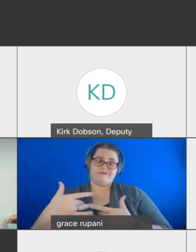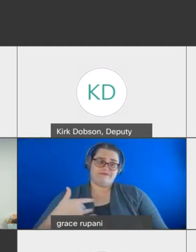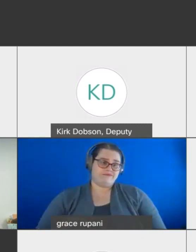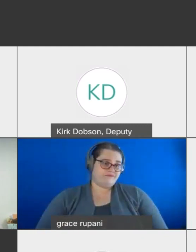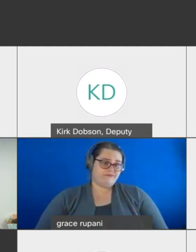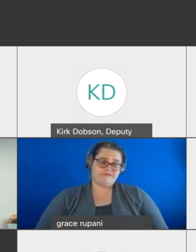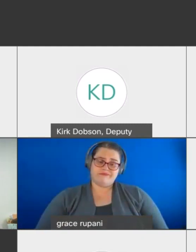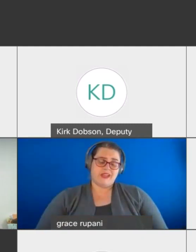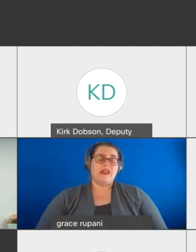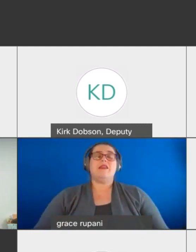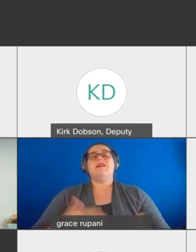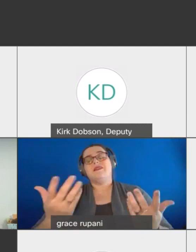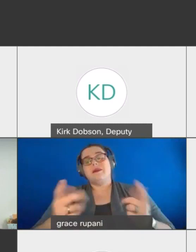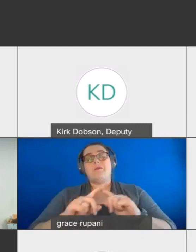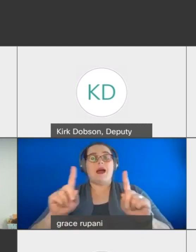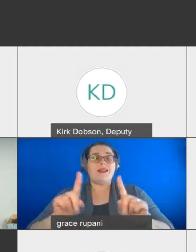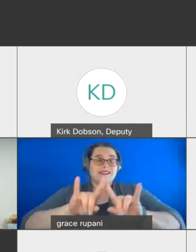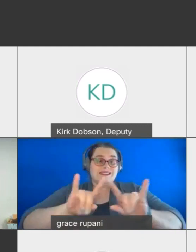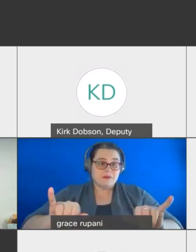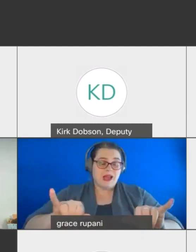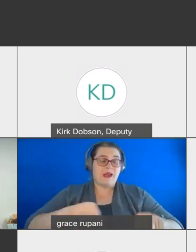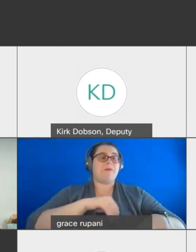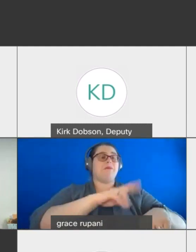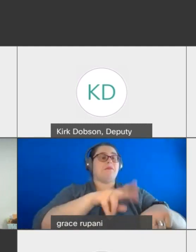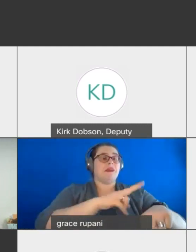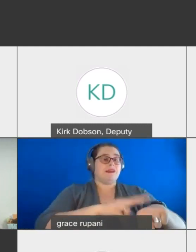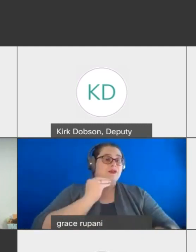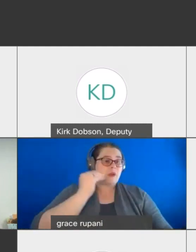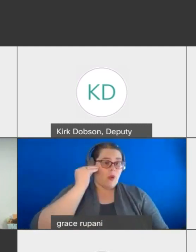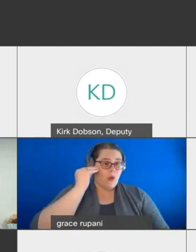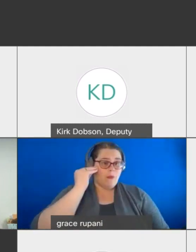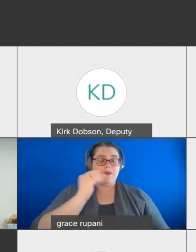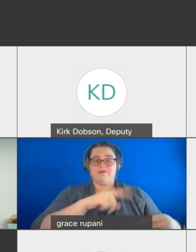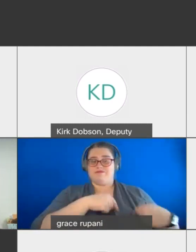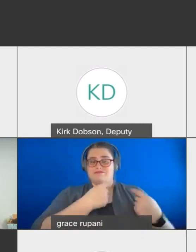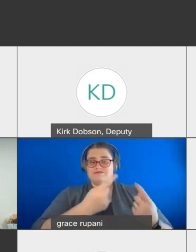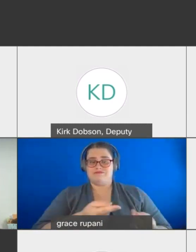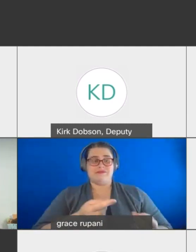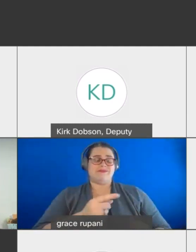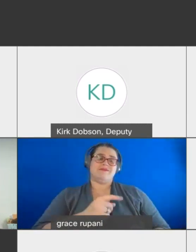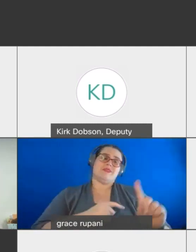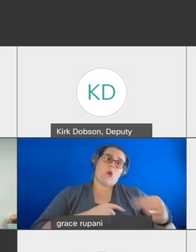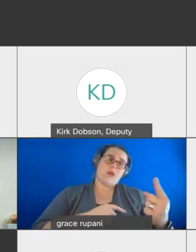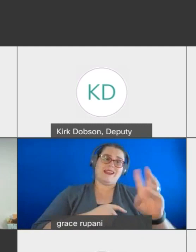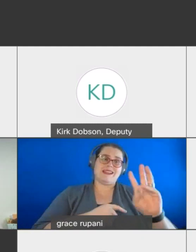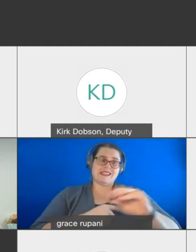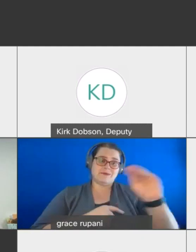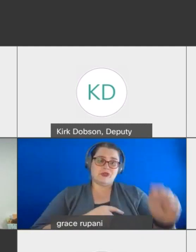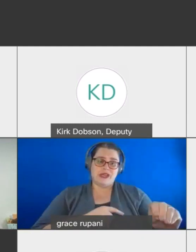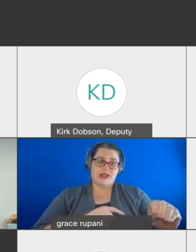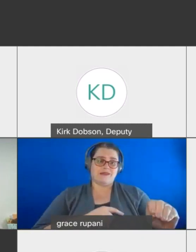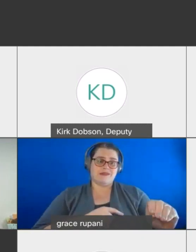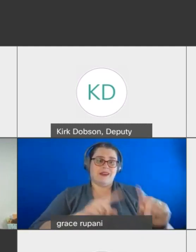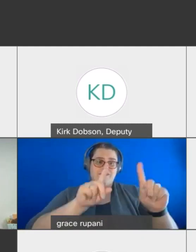within natural homes, we have had only 6% of the folks who have tested positive so